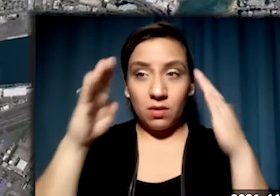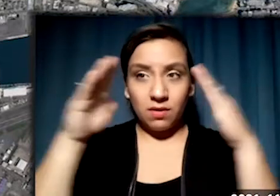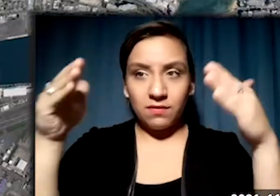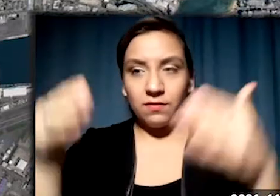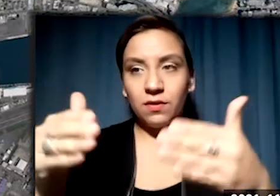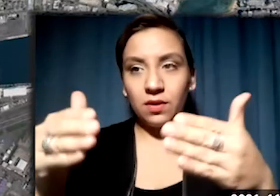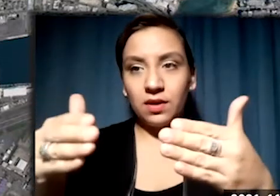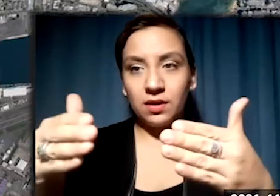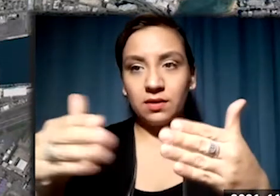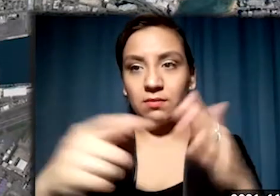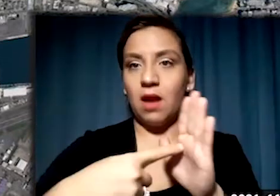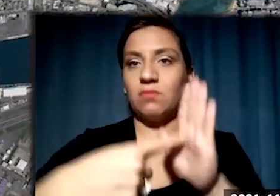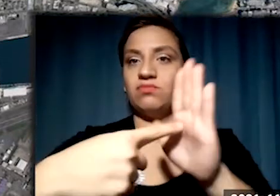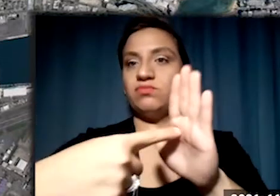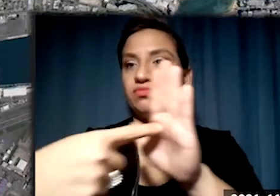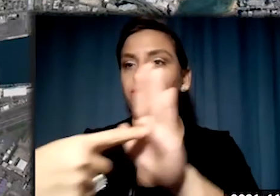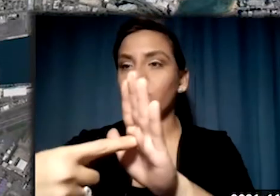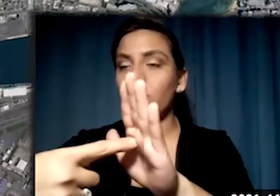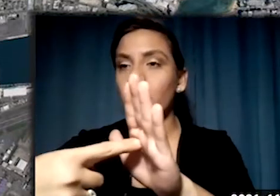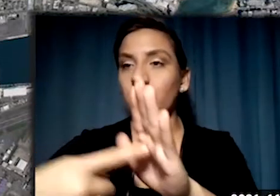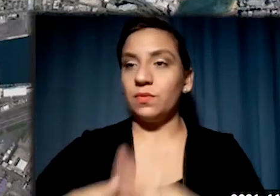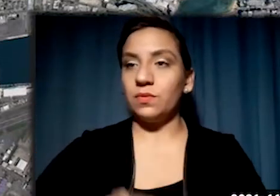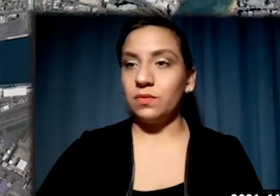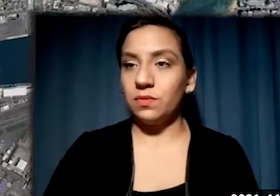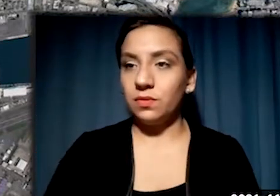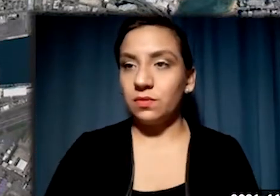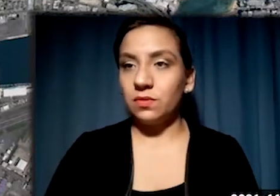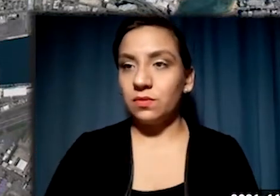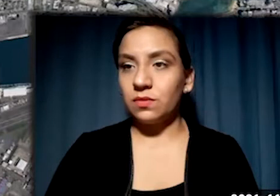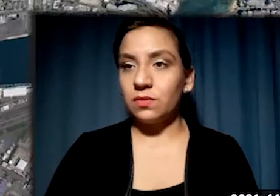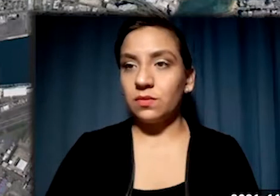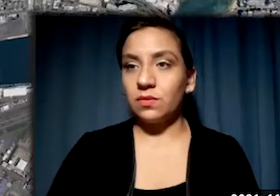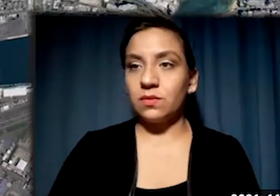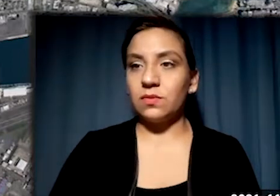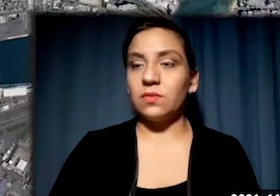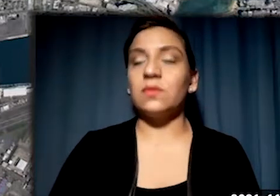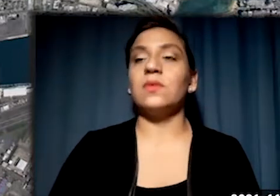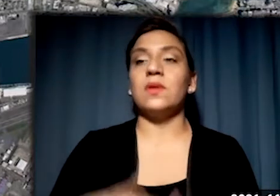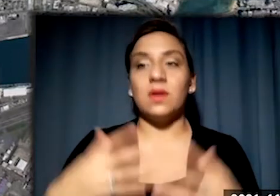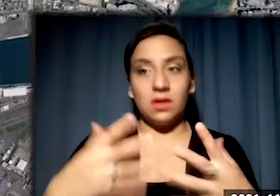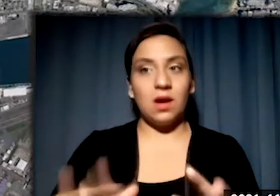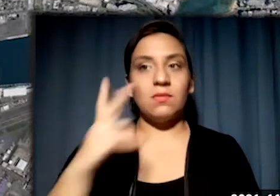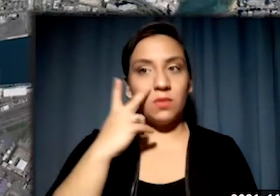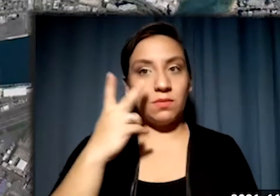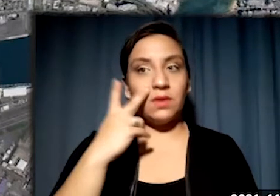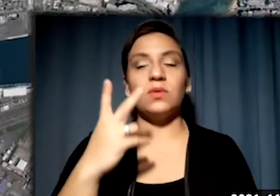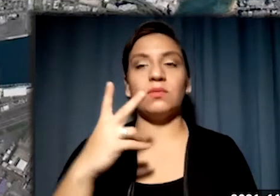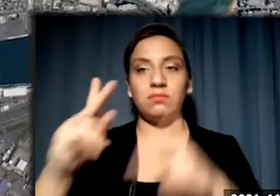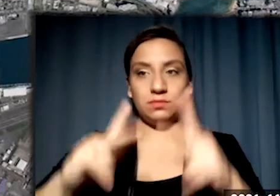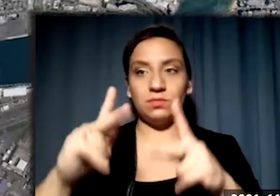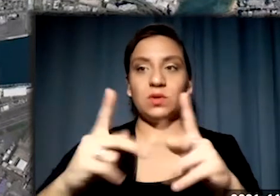Juan Islet and then being a persistent voice in disseminating the relevance of celebrating its